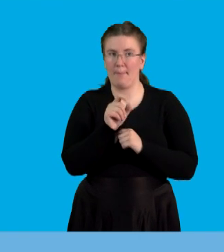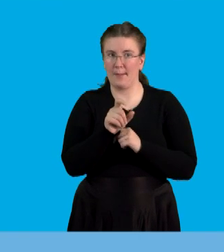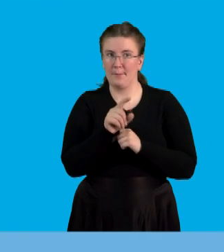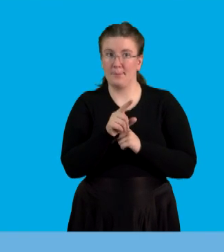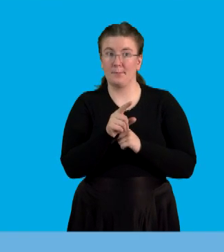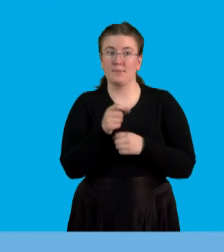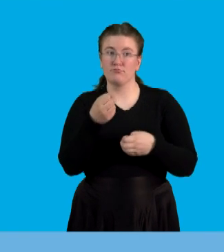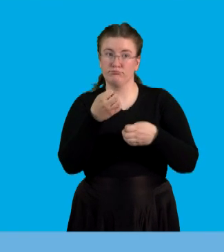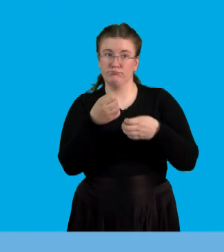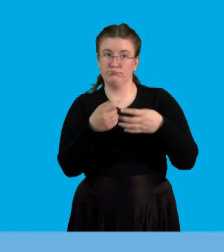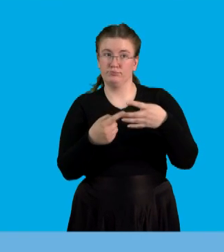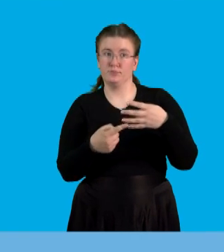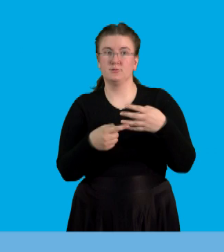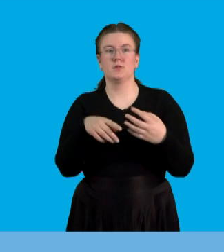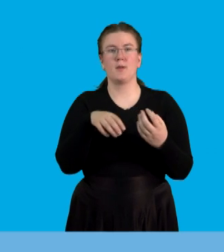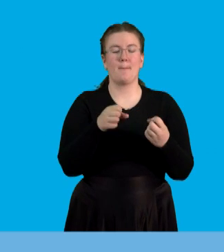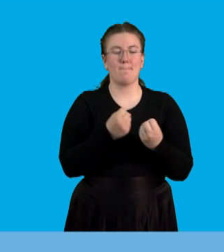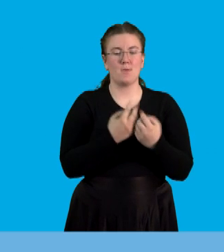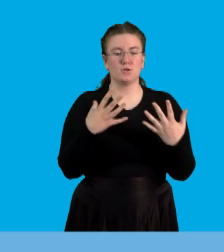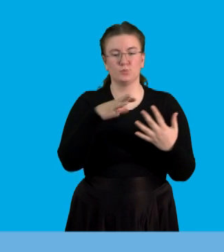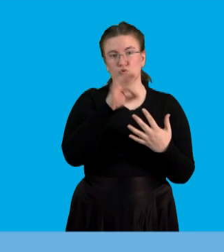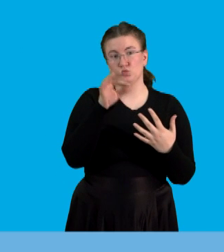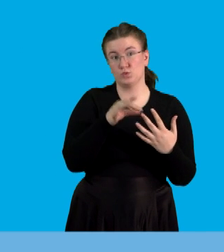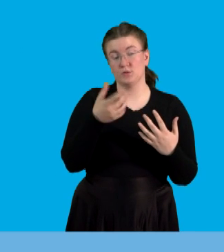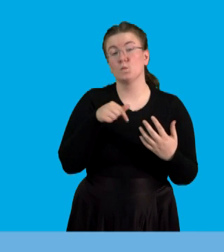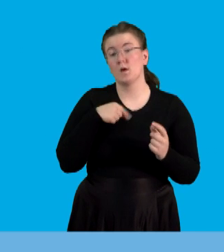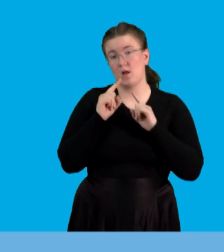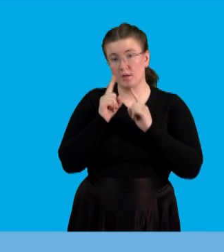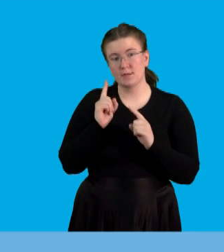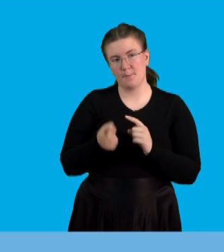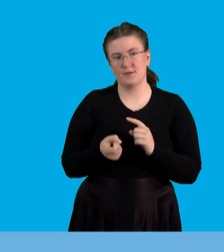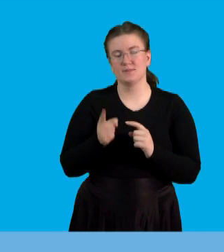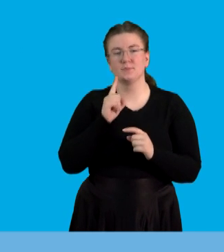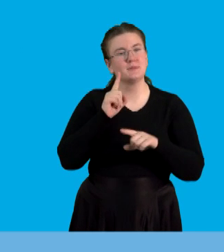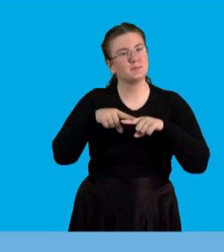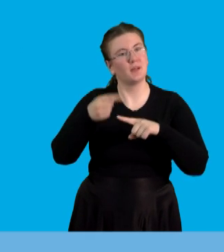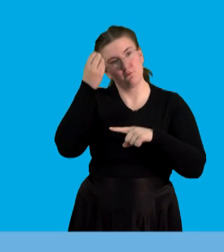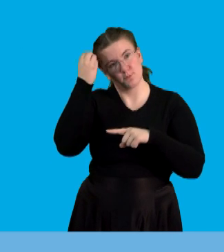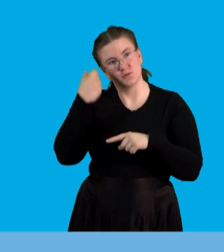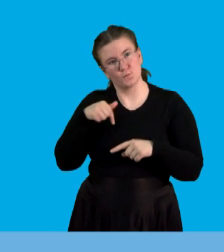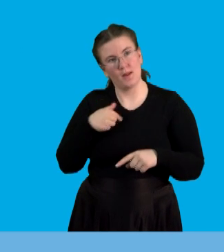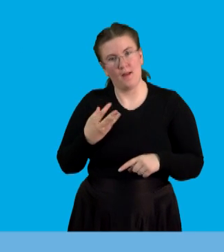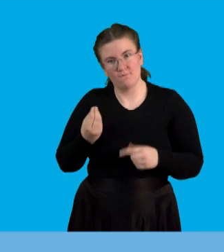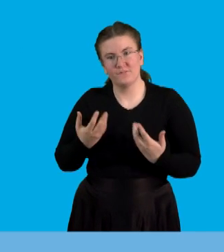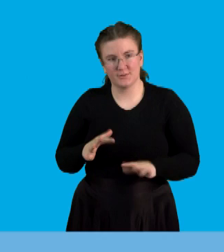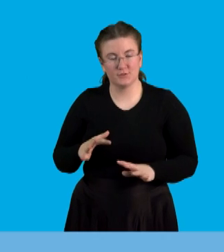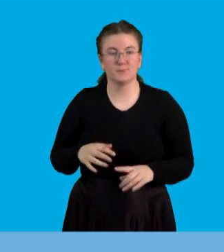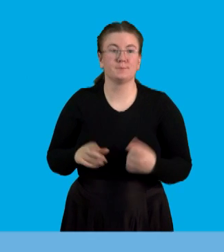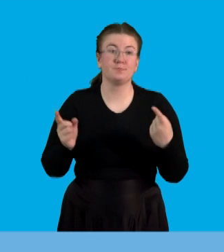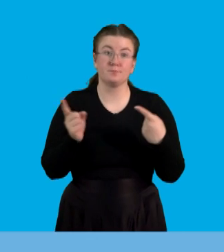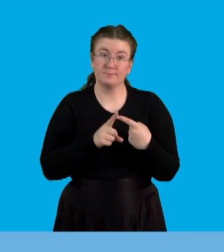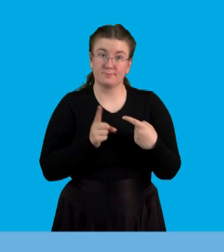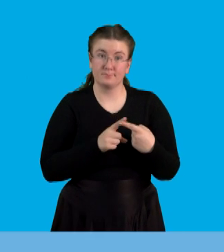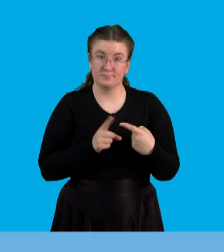we are having here? These are the multiple choice questions that we need to answer based on the information that we already have. So the